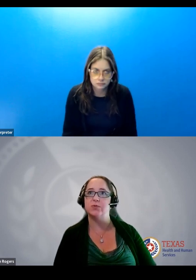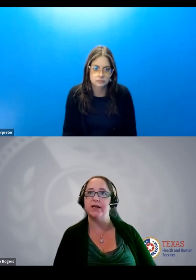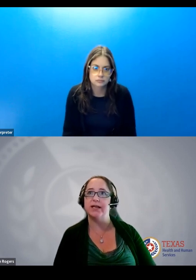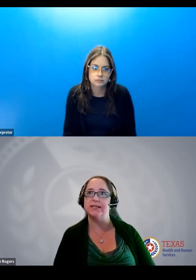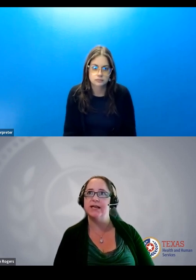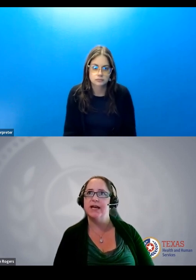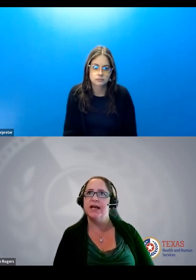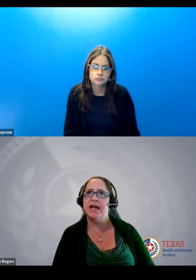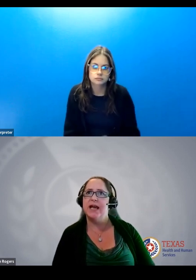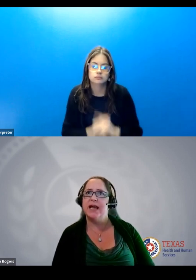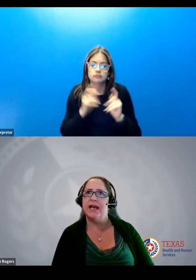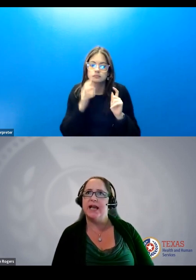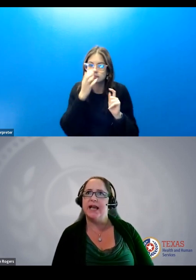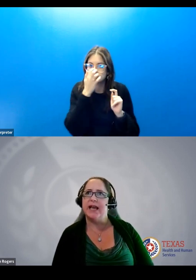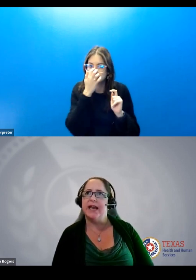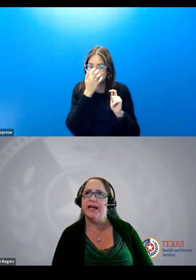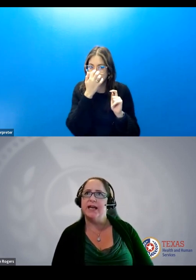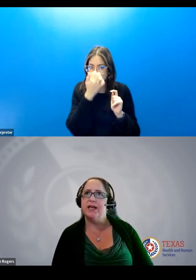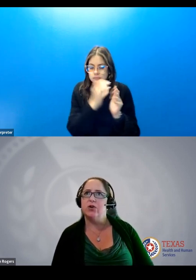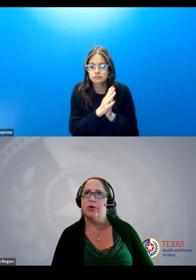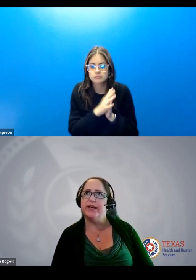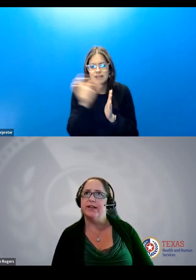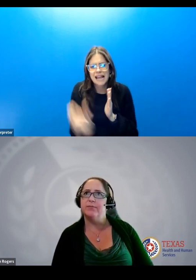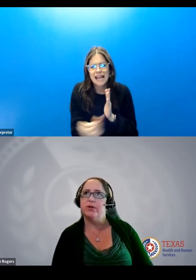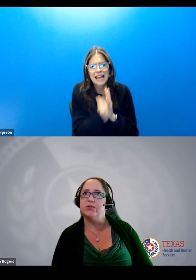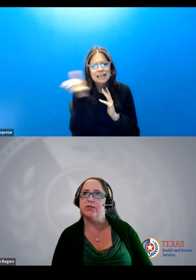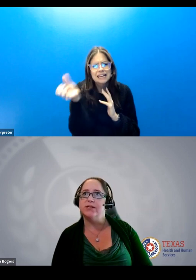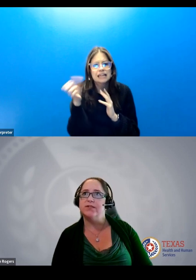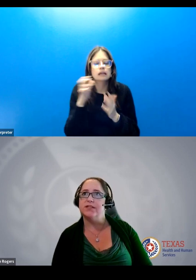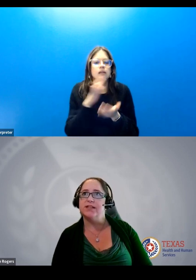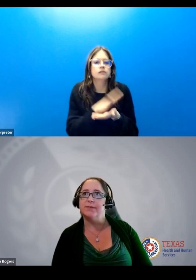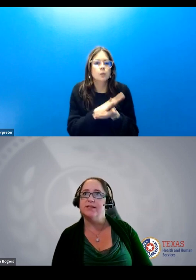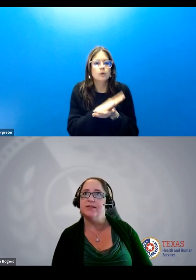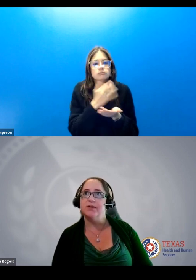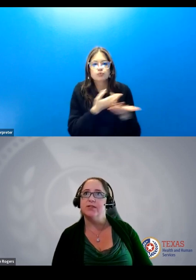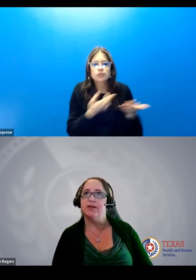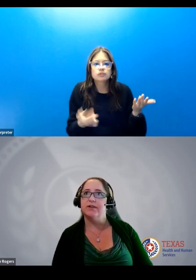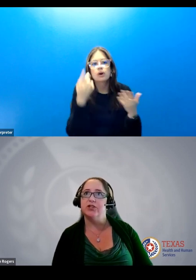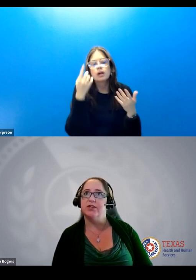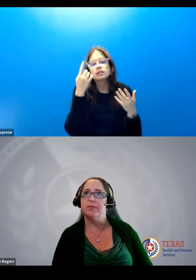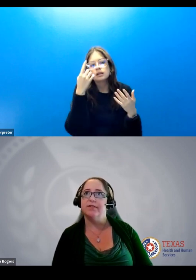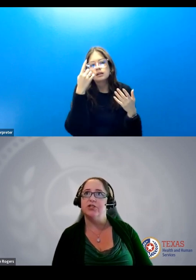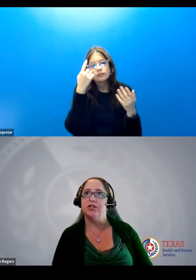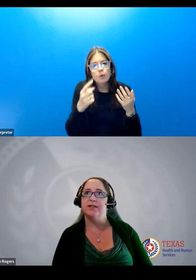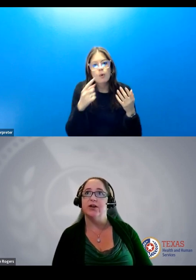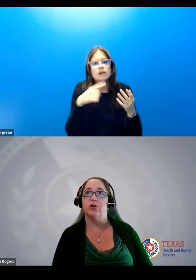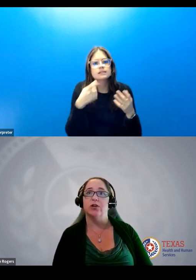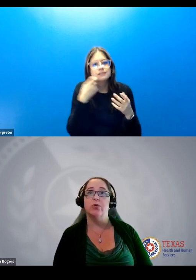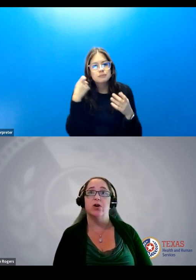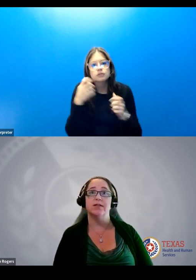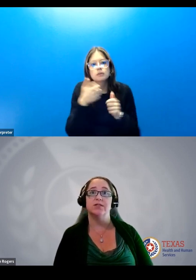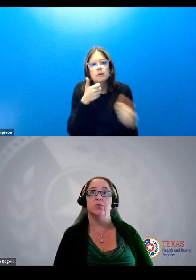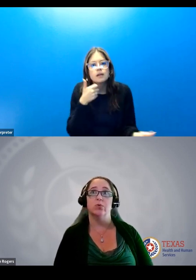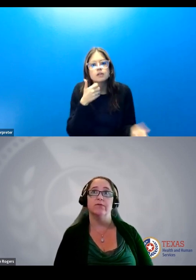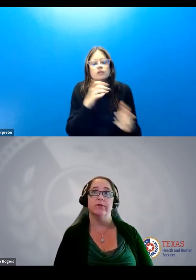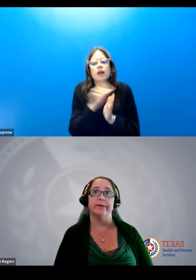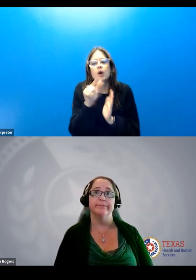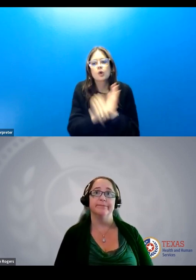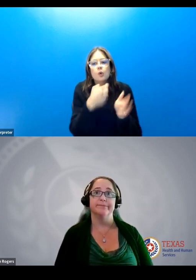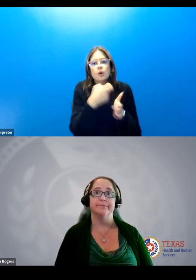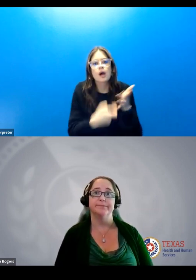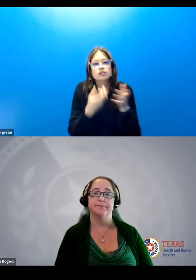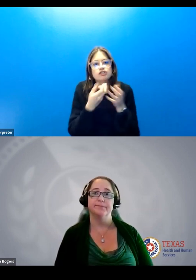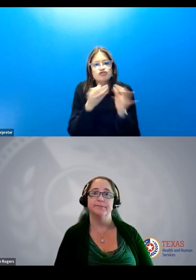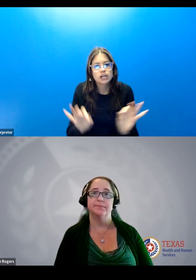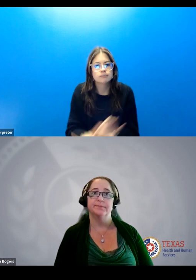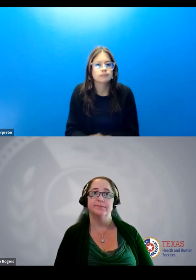And the next one is, any curriculum resources for substance abuse intervention and prevention that are low cost or free?